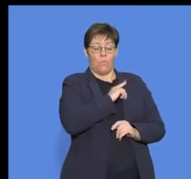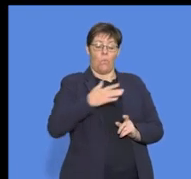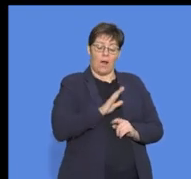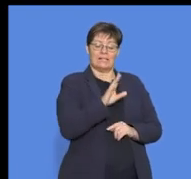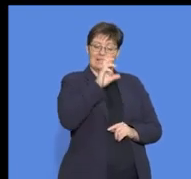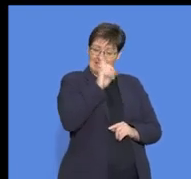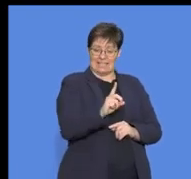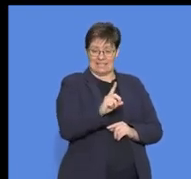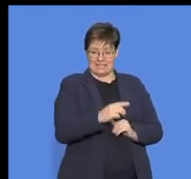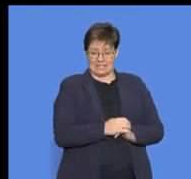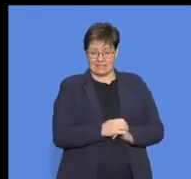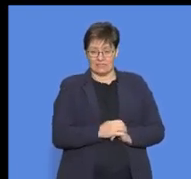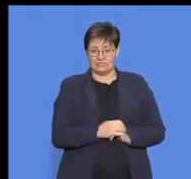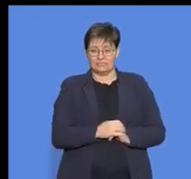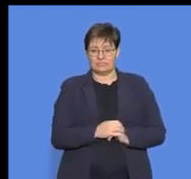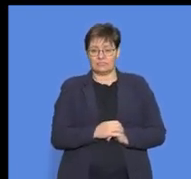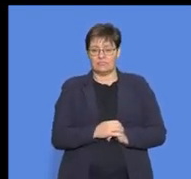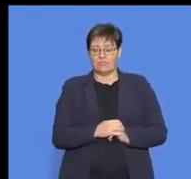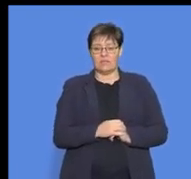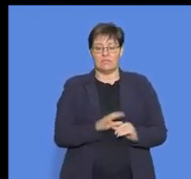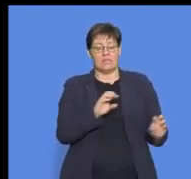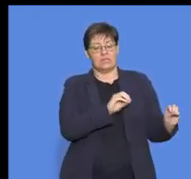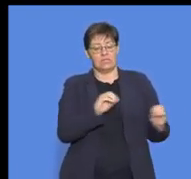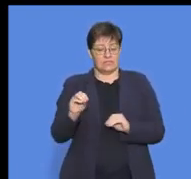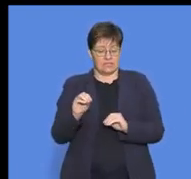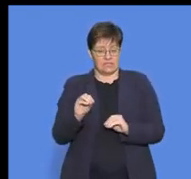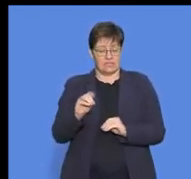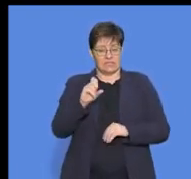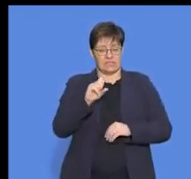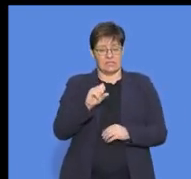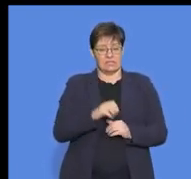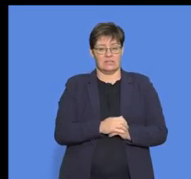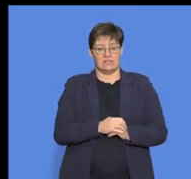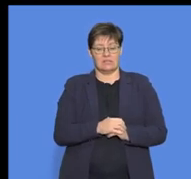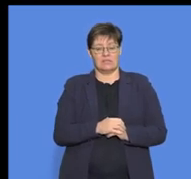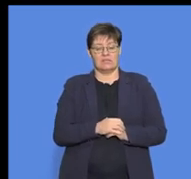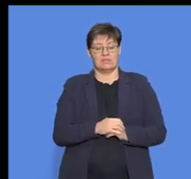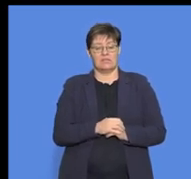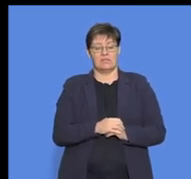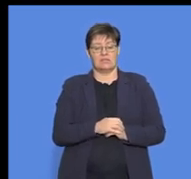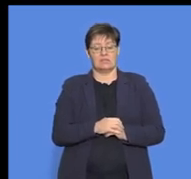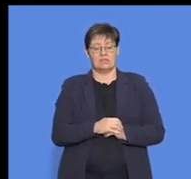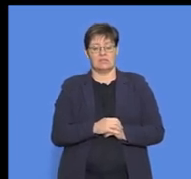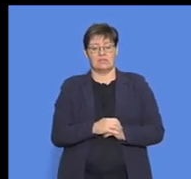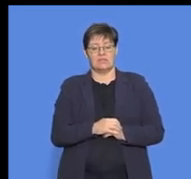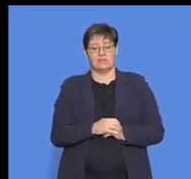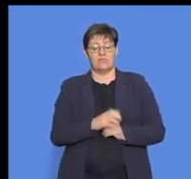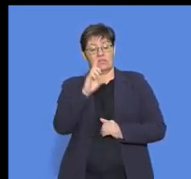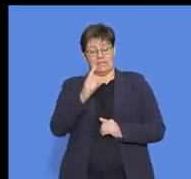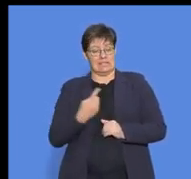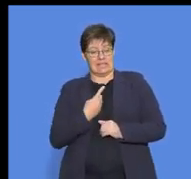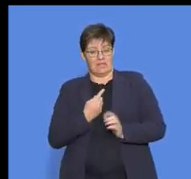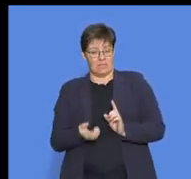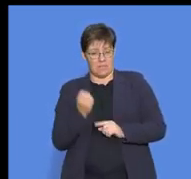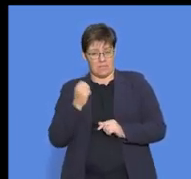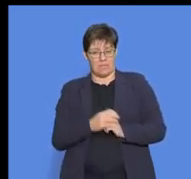And now because we're finding sine of D, we now need to use our shift sine value, shift on our calculator to find the